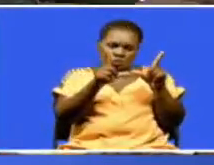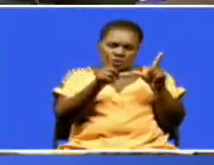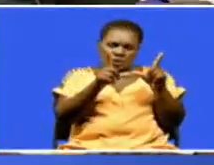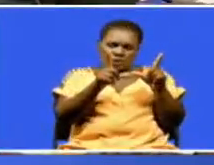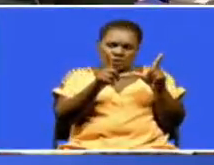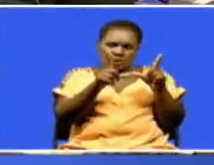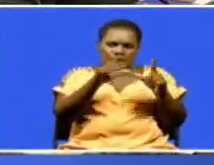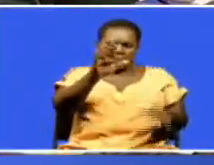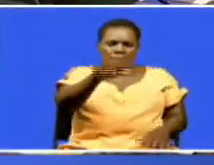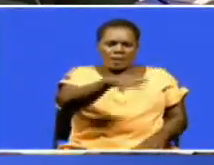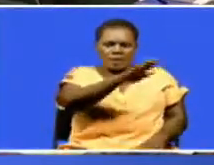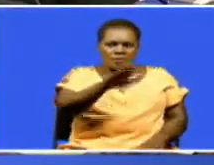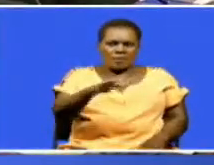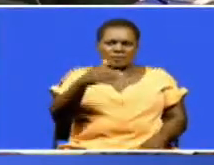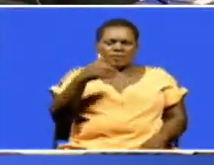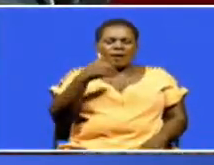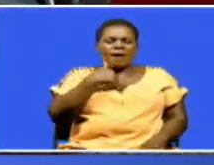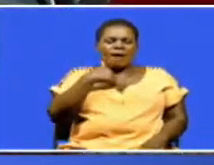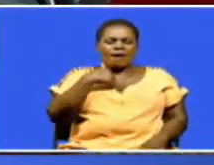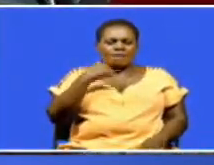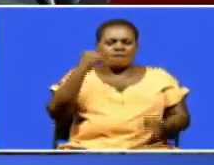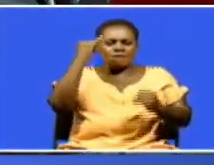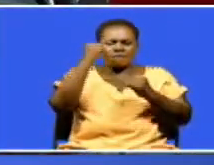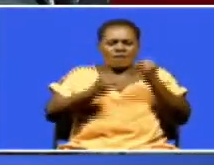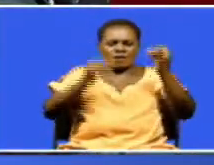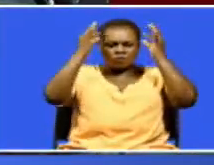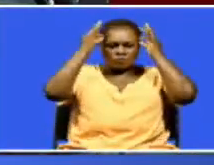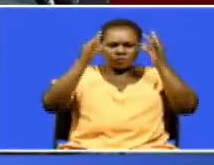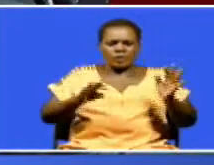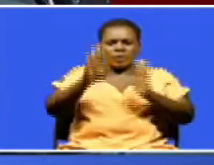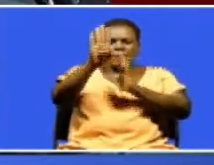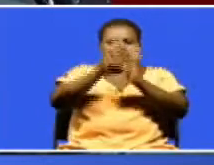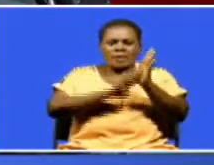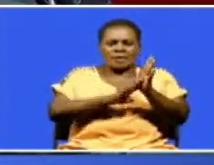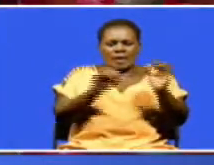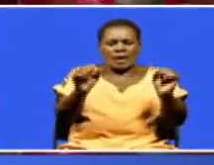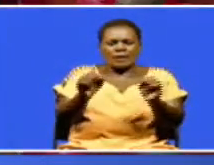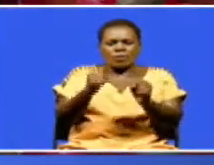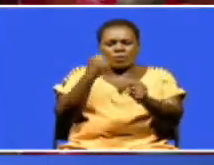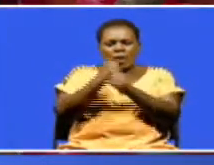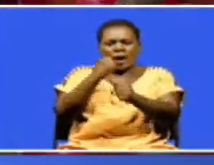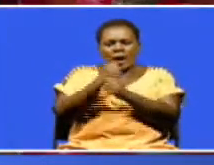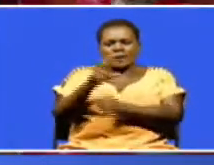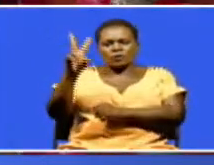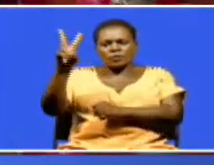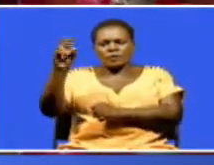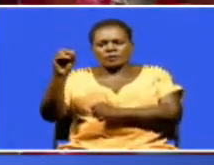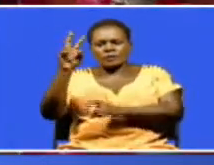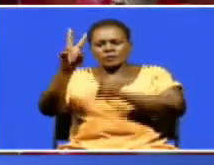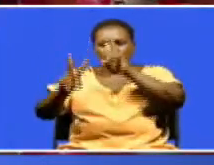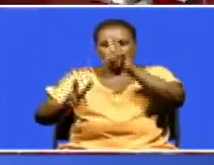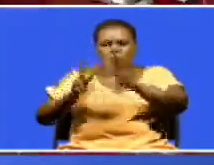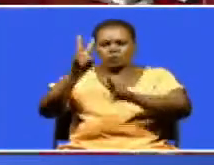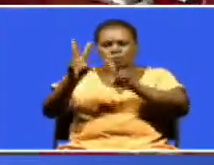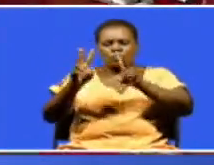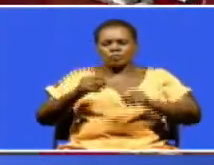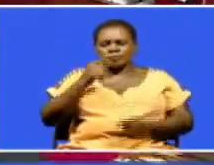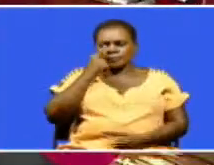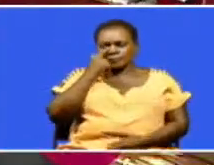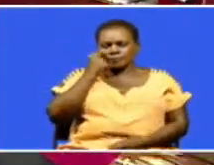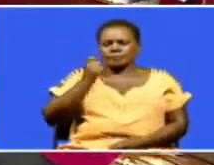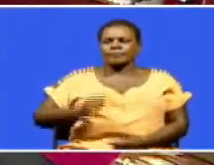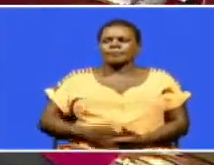time. Parliament will have the last word as to whether the bill will take effect in 2022. Emmanuel Too, KTN